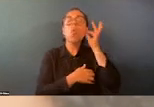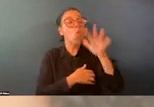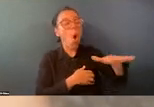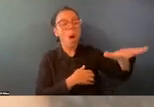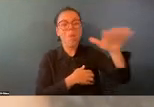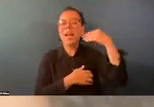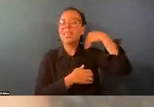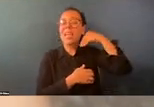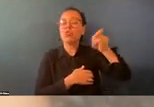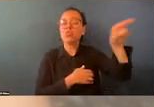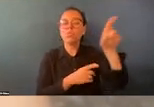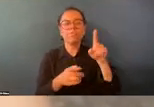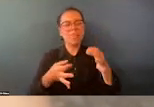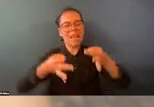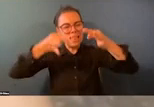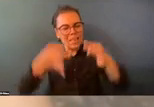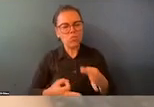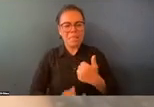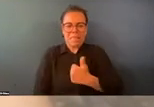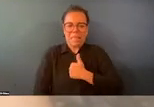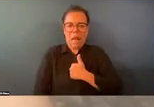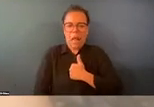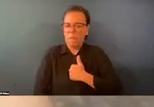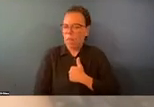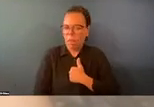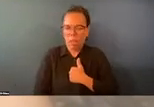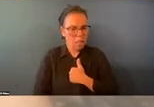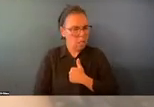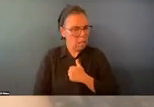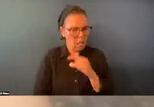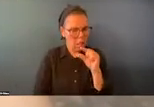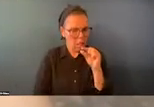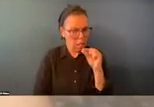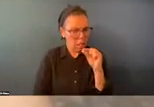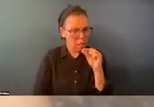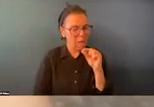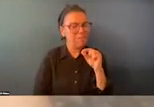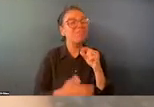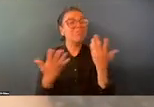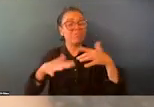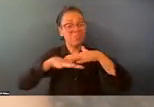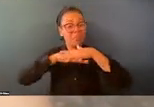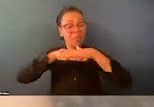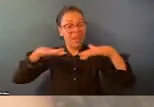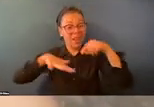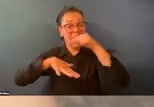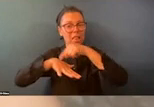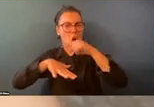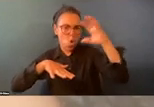position, like if we, for example, we don't have in the our network